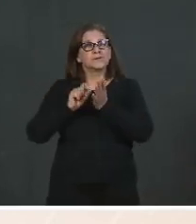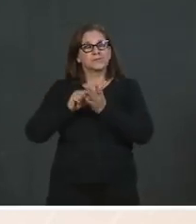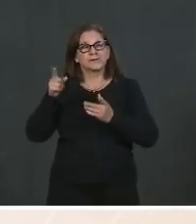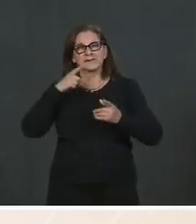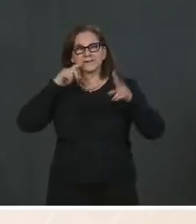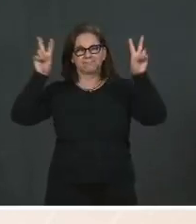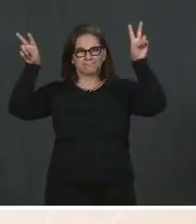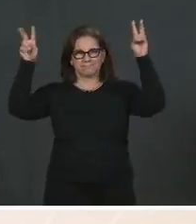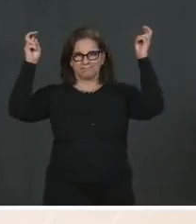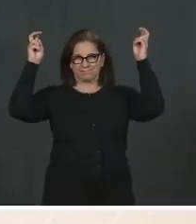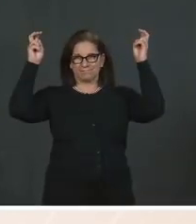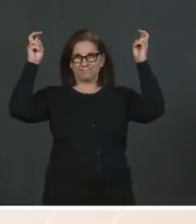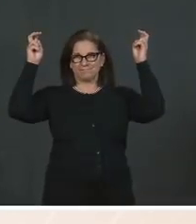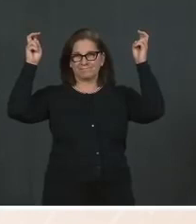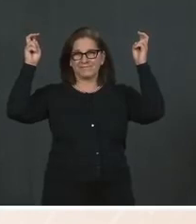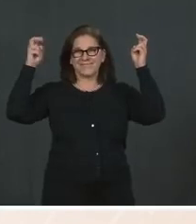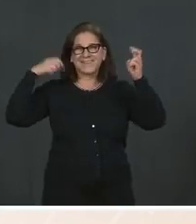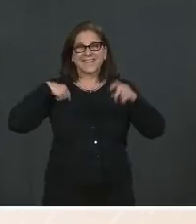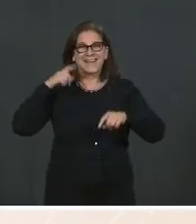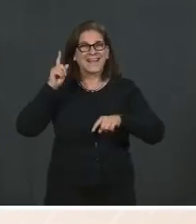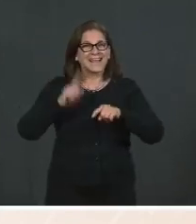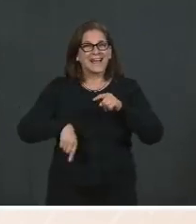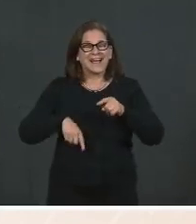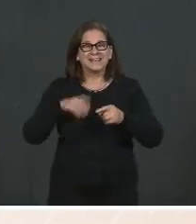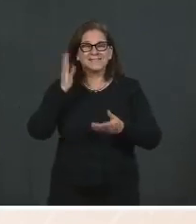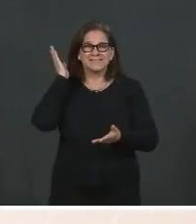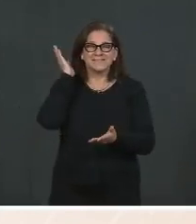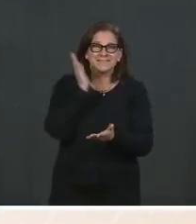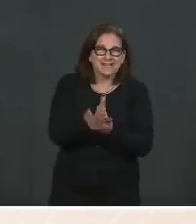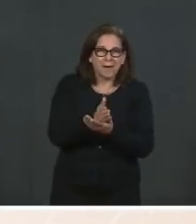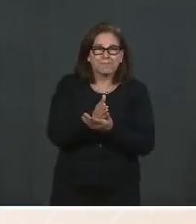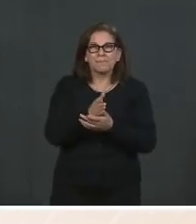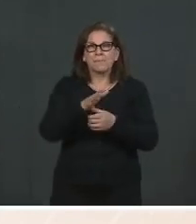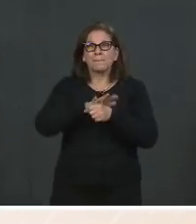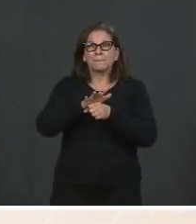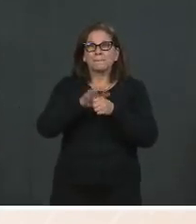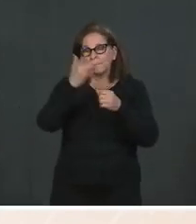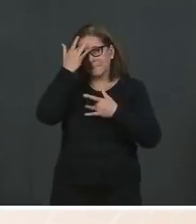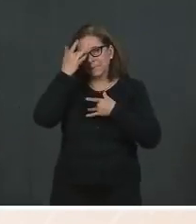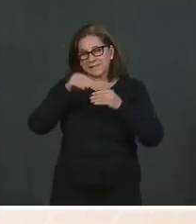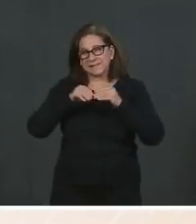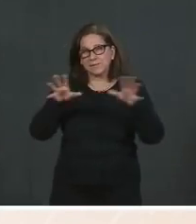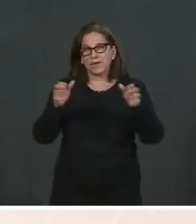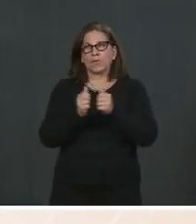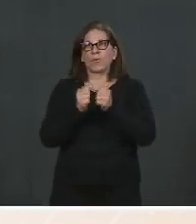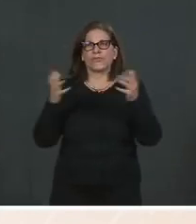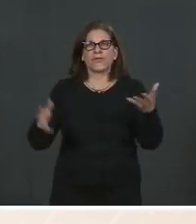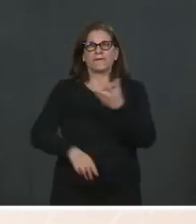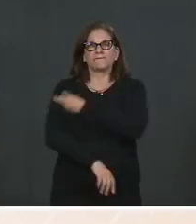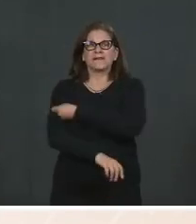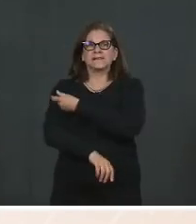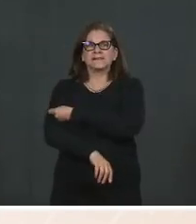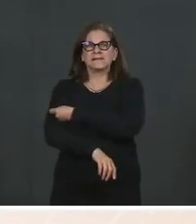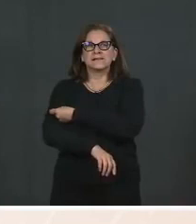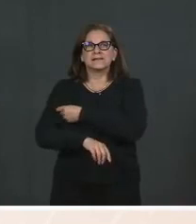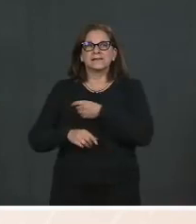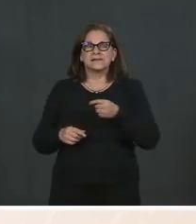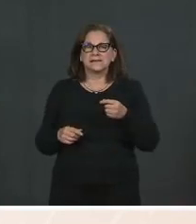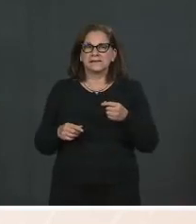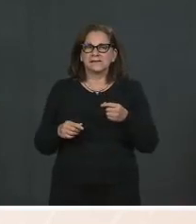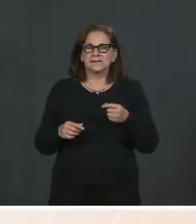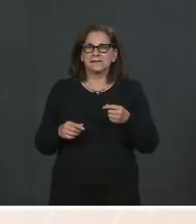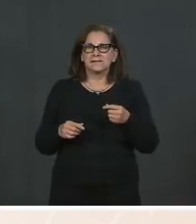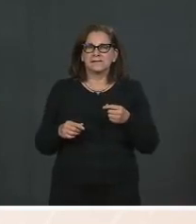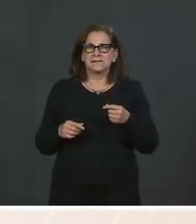Without Vaccinating Kids." The argument is basically that over time there will be mutations that could be more dangerous for children. What is the